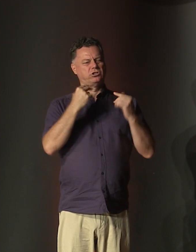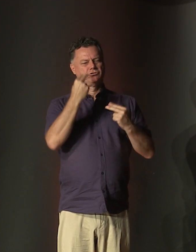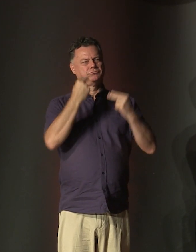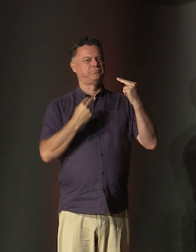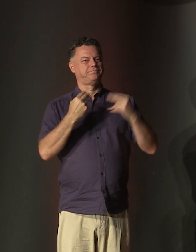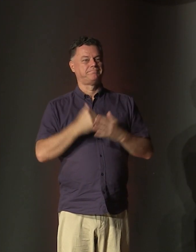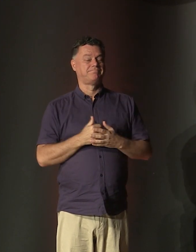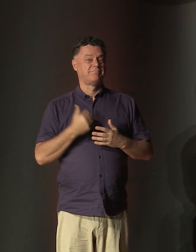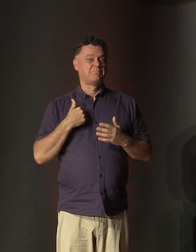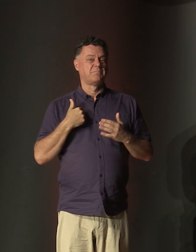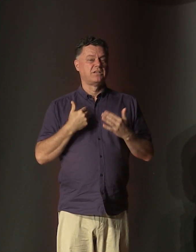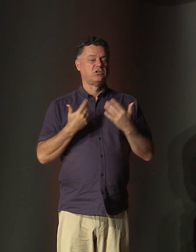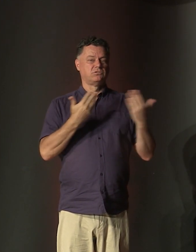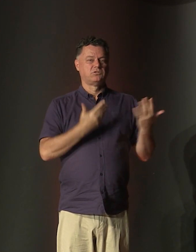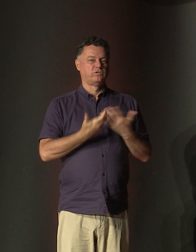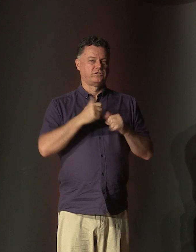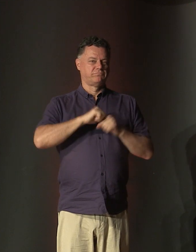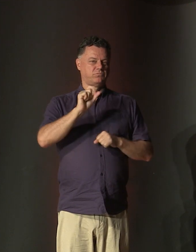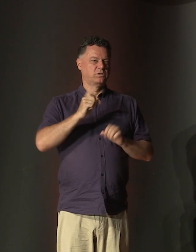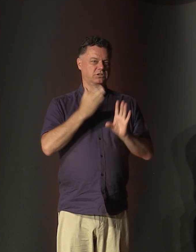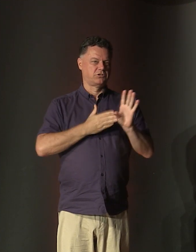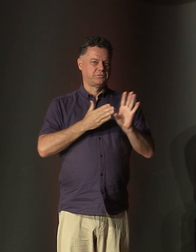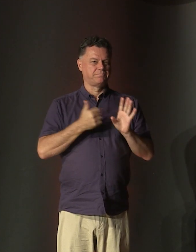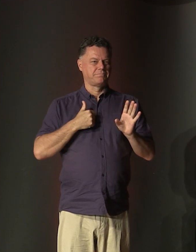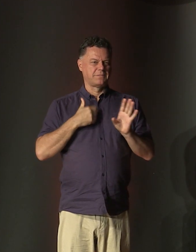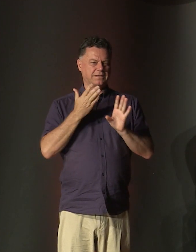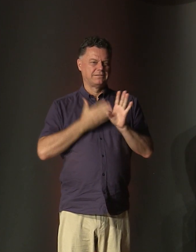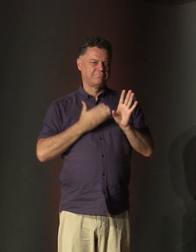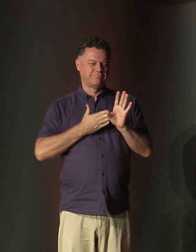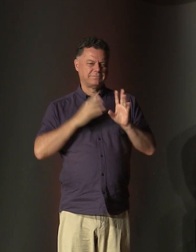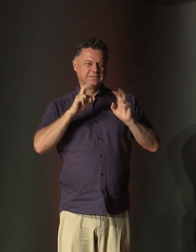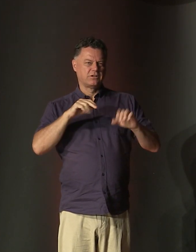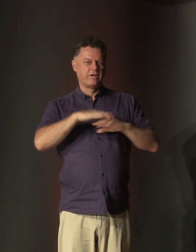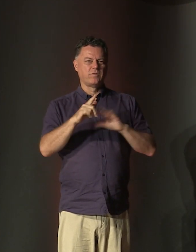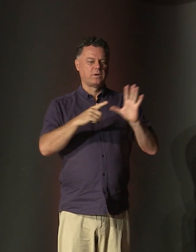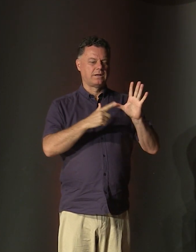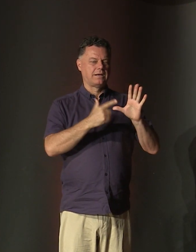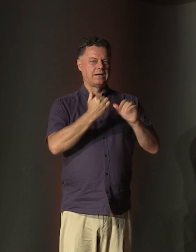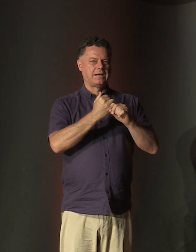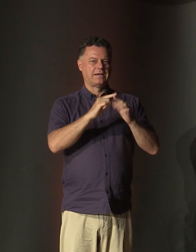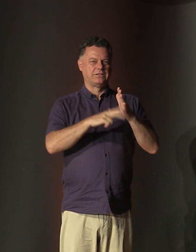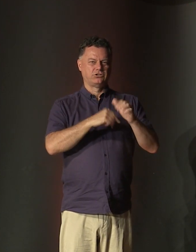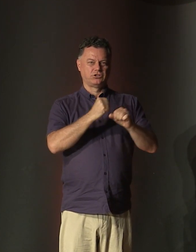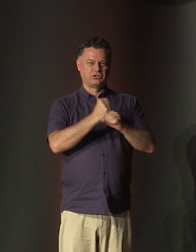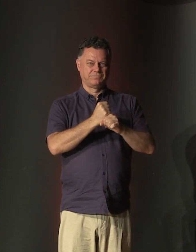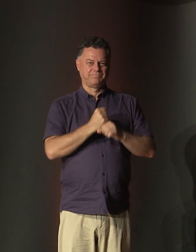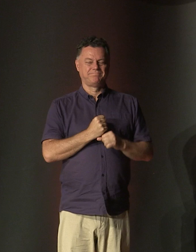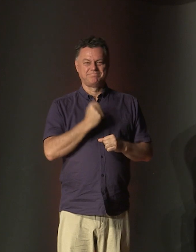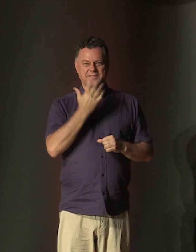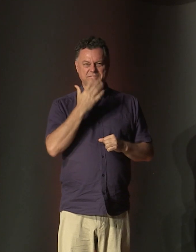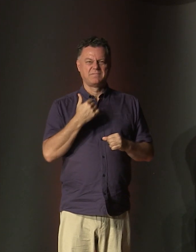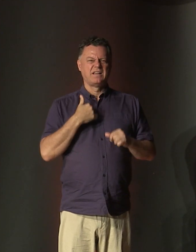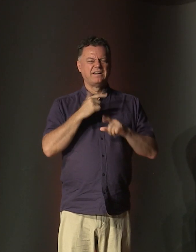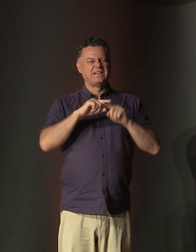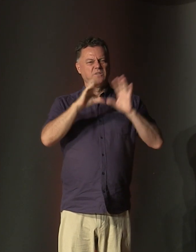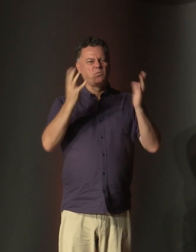I'm a psychologist, and I study aging. And I'm going to talk to you today about the ism that